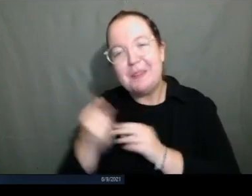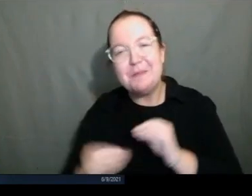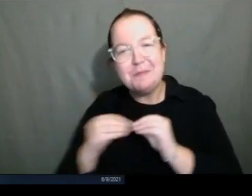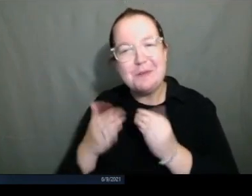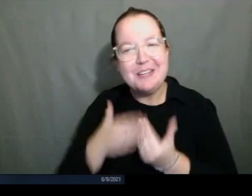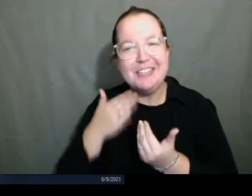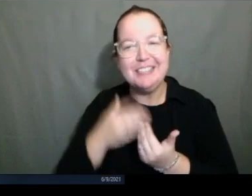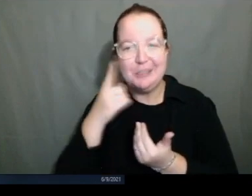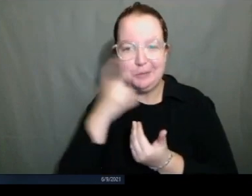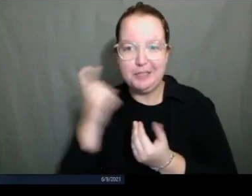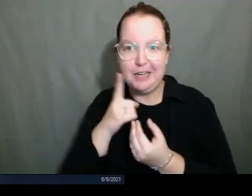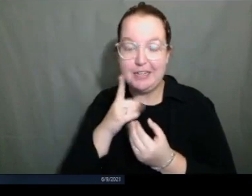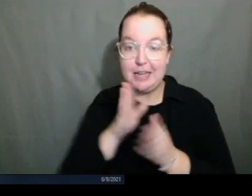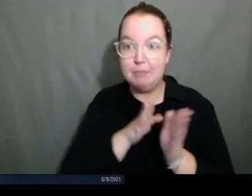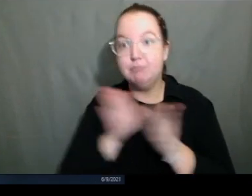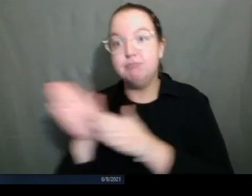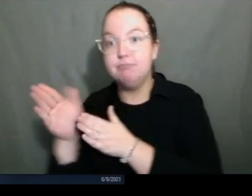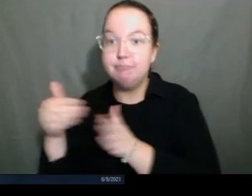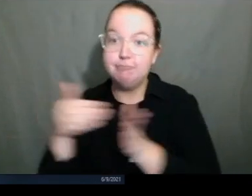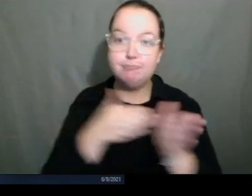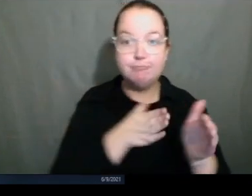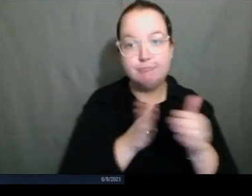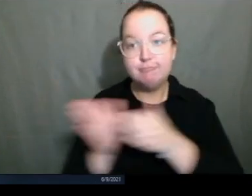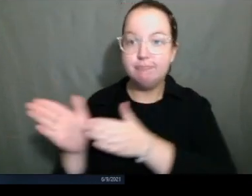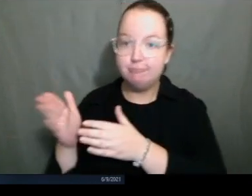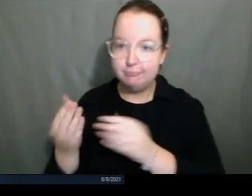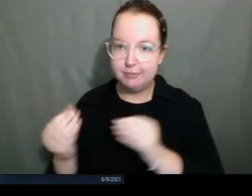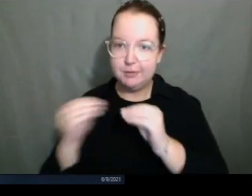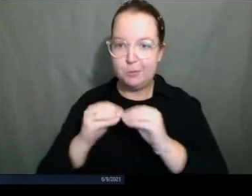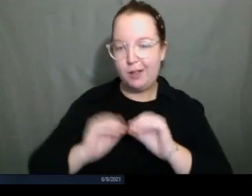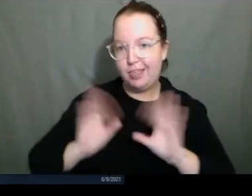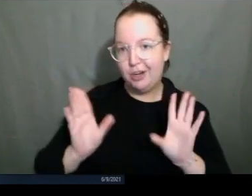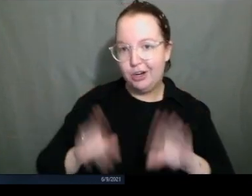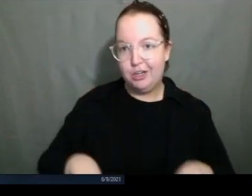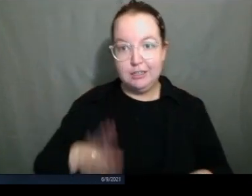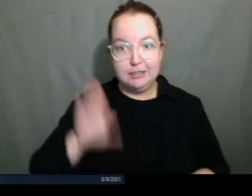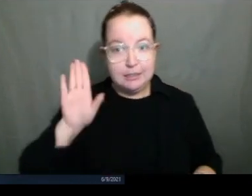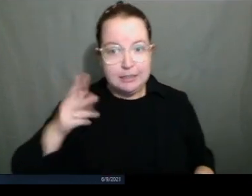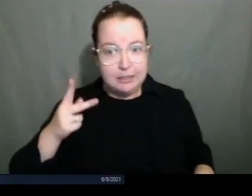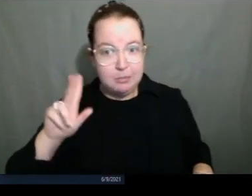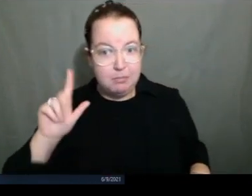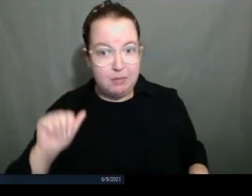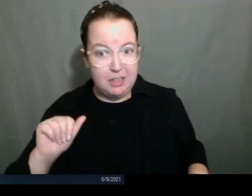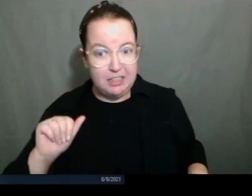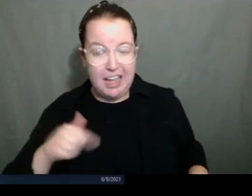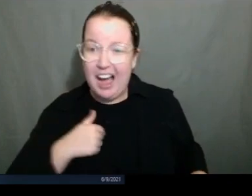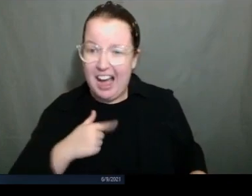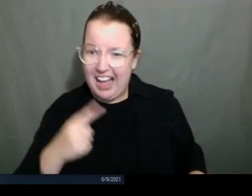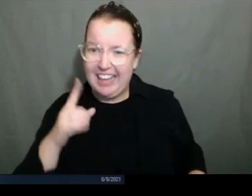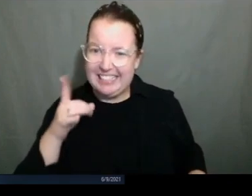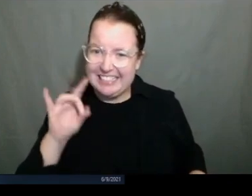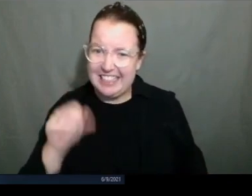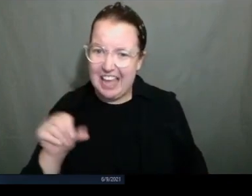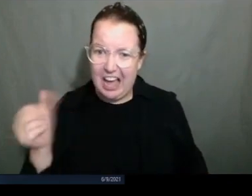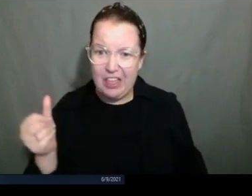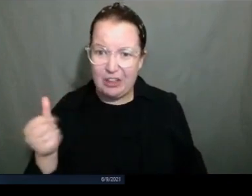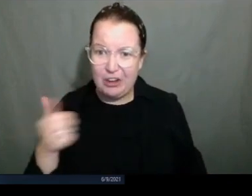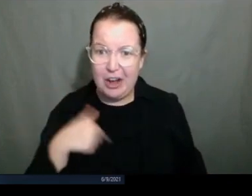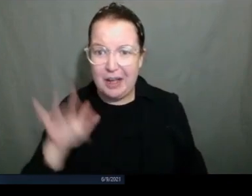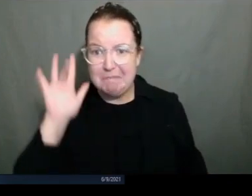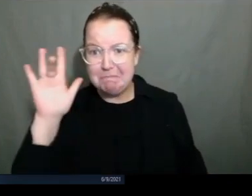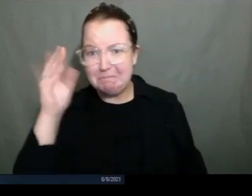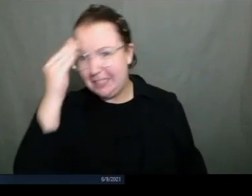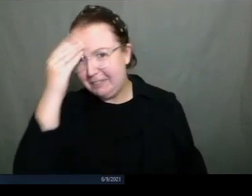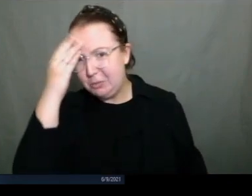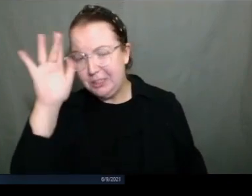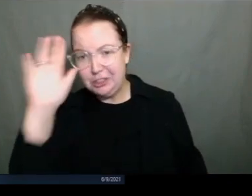because it will walk you through the items you need to complete. Yeah, I can confirm that because I just did it the other way. When you said the information, I just went into the information just